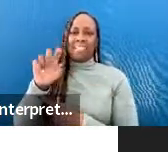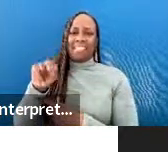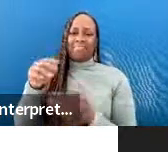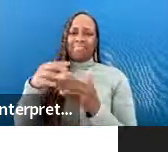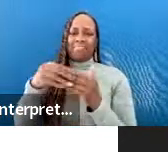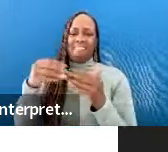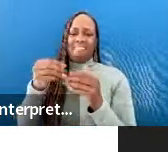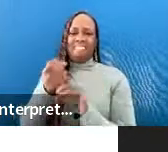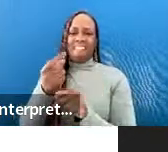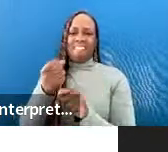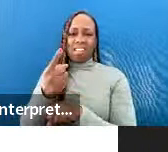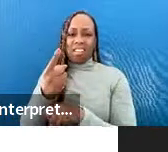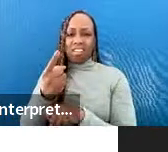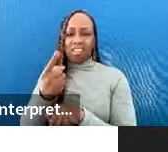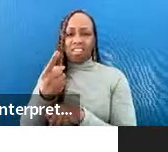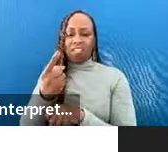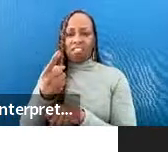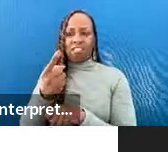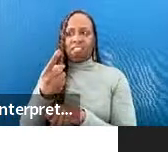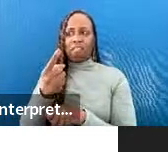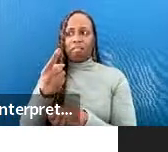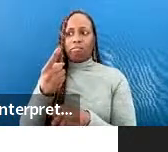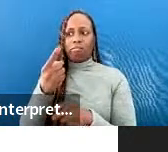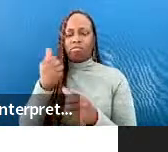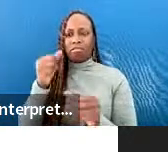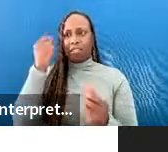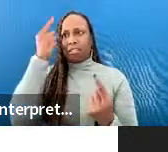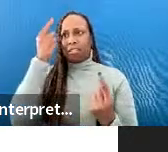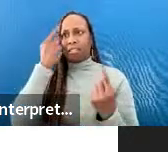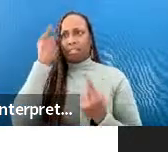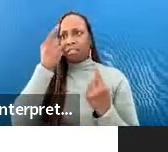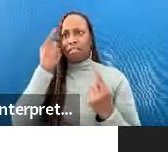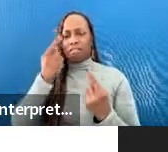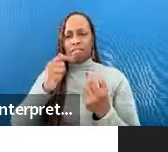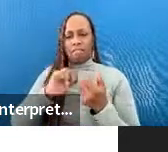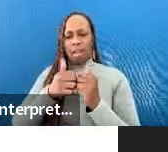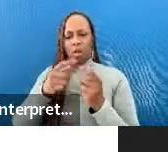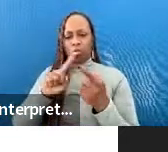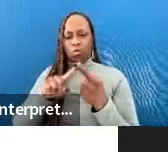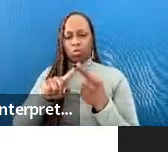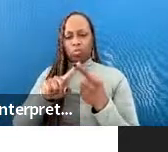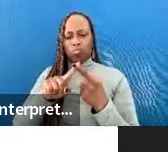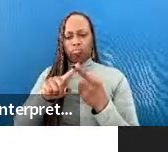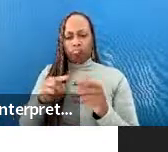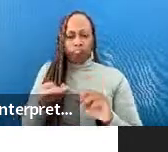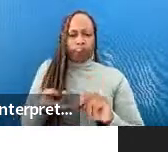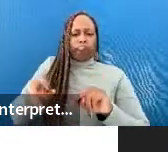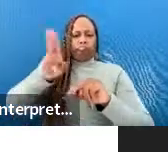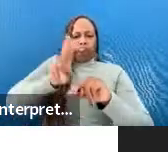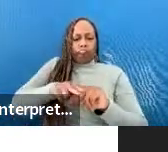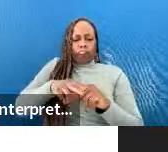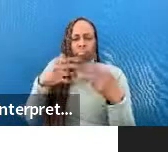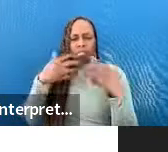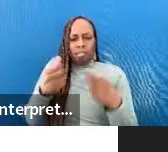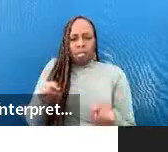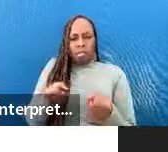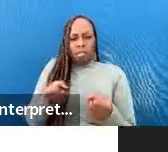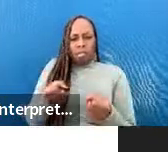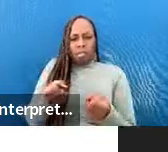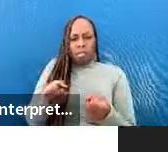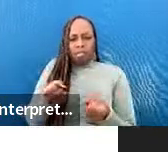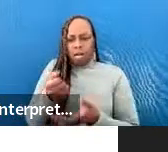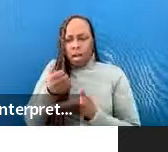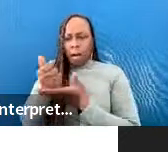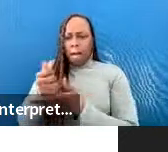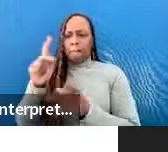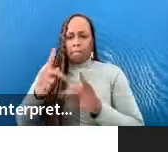year thinking about how to enhance health and make people live longer.